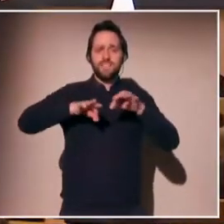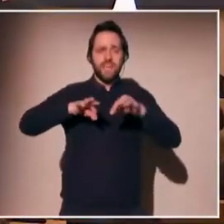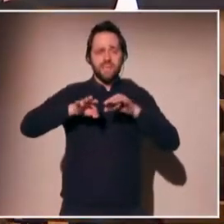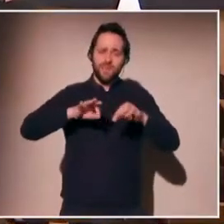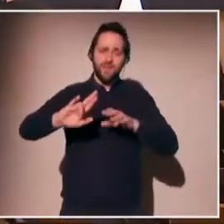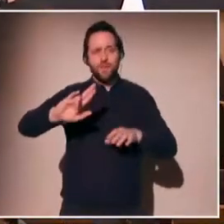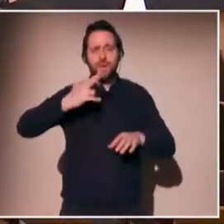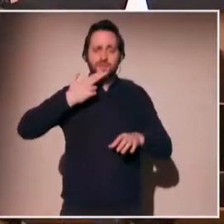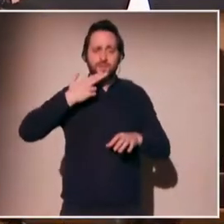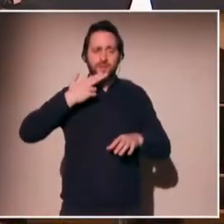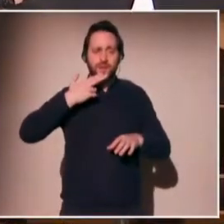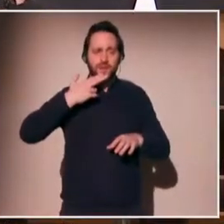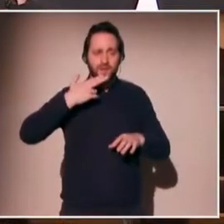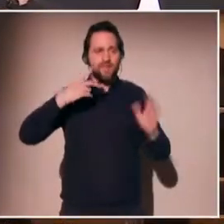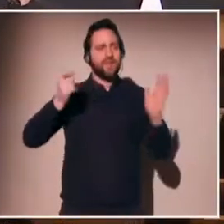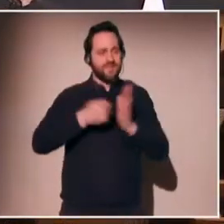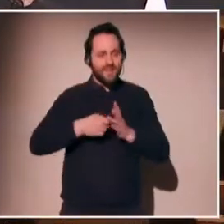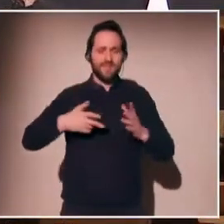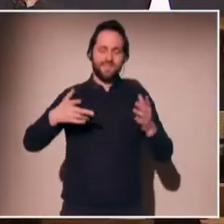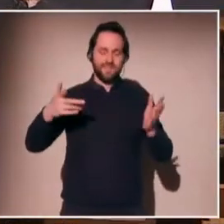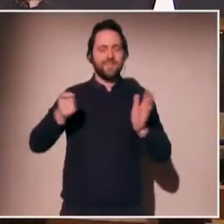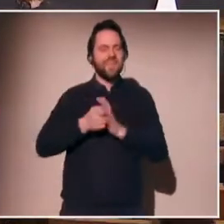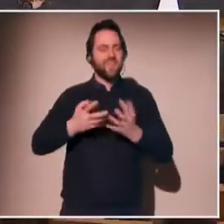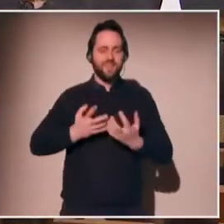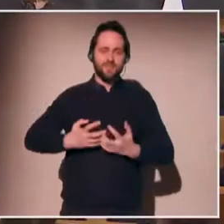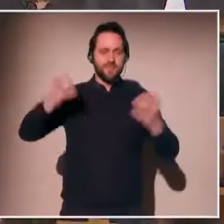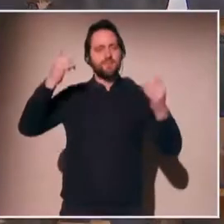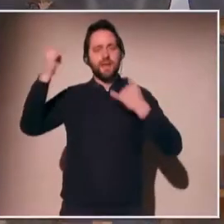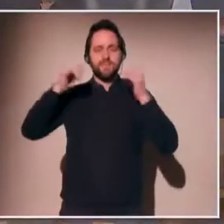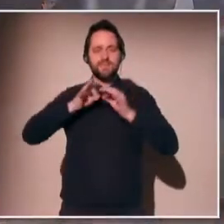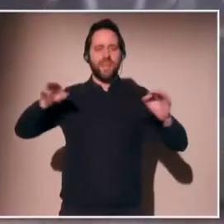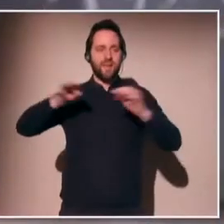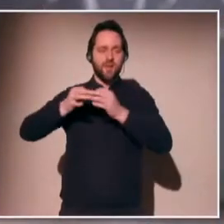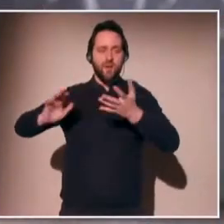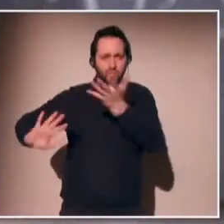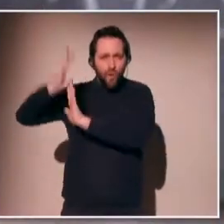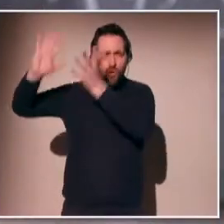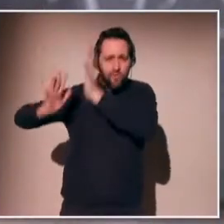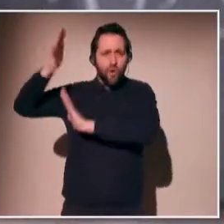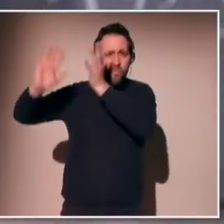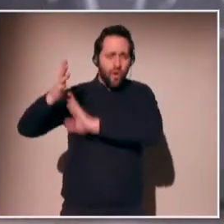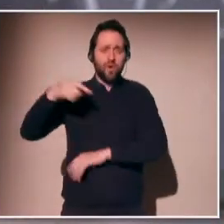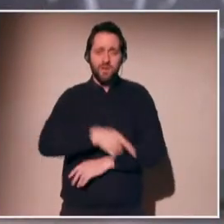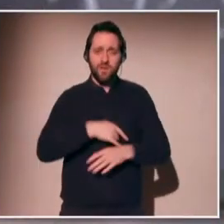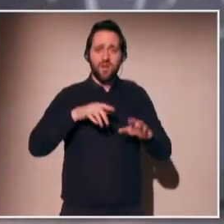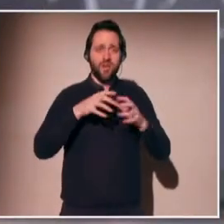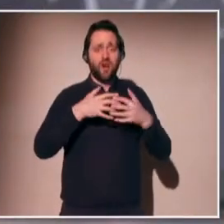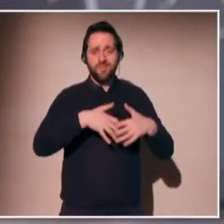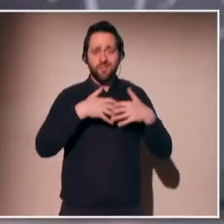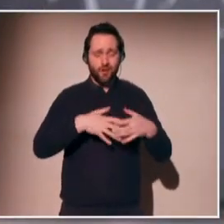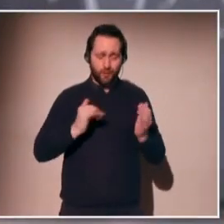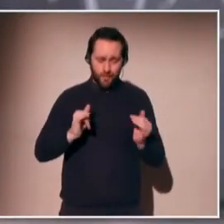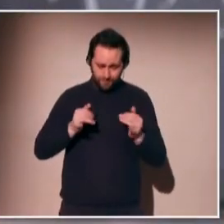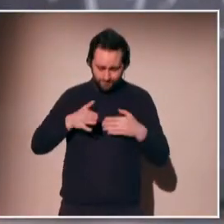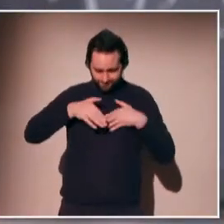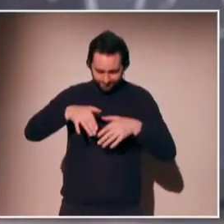any favorite game you have, but it's still true that AI still today is so narrow. It lacks the flexibility